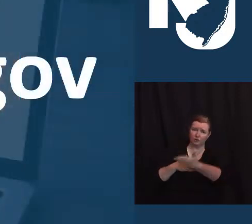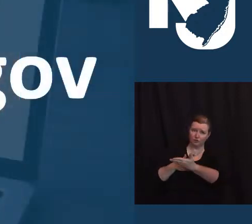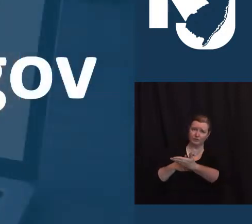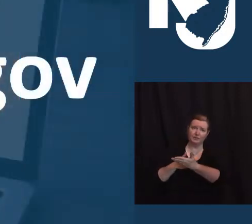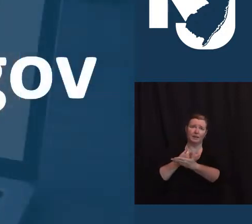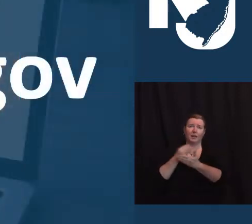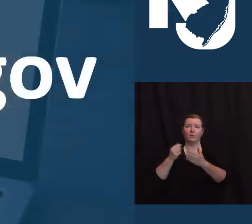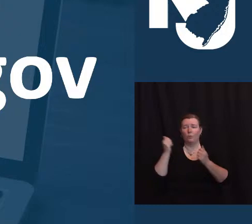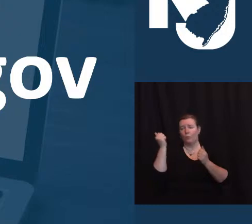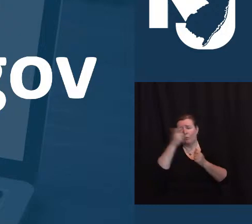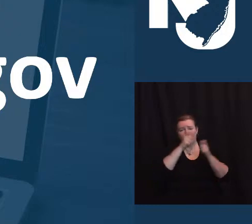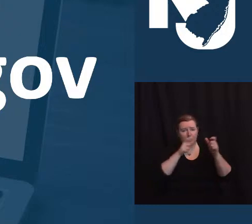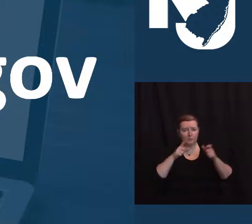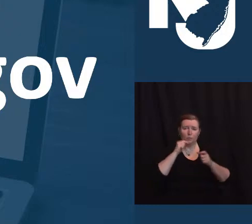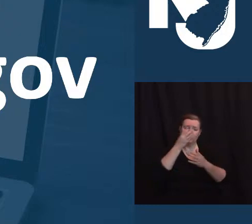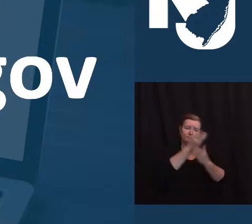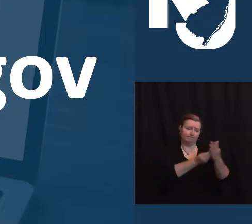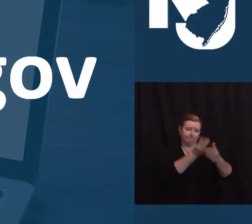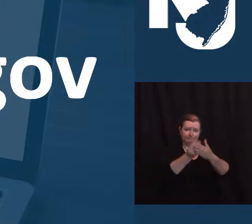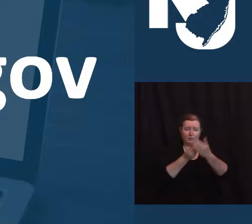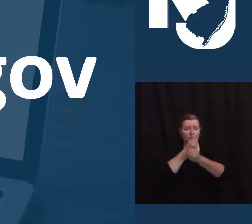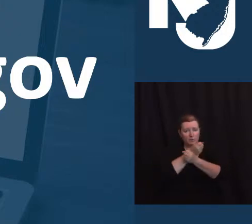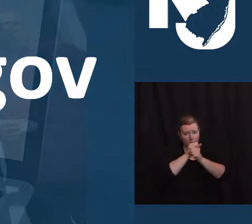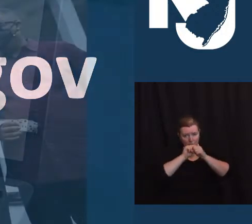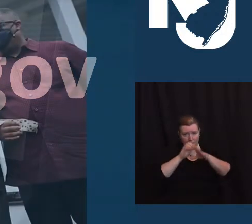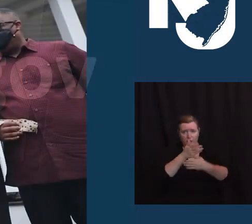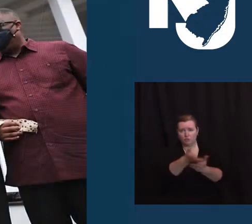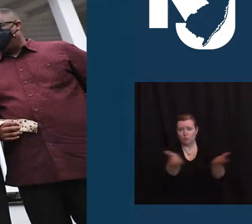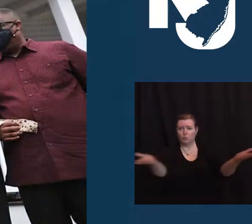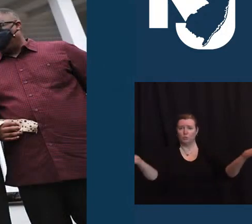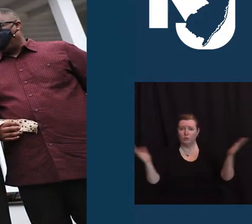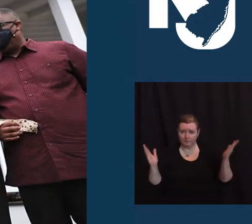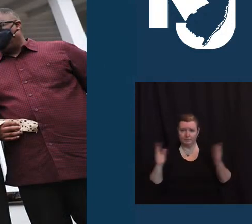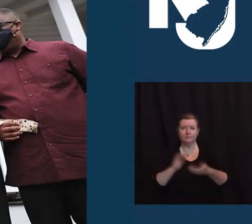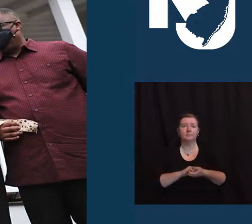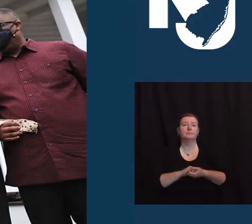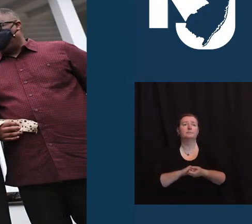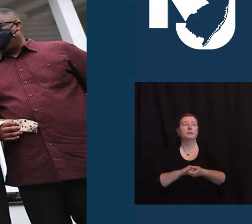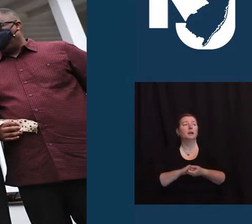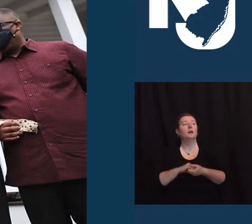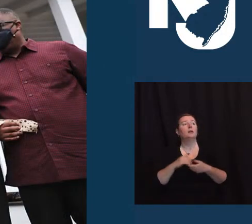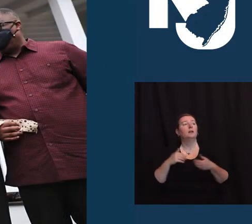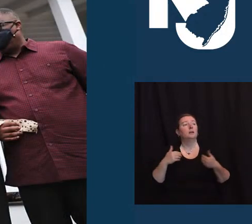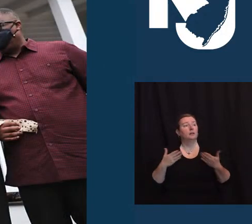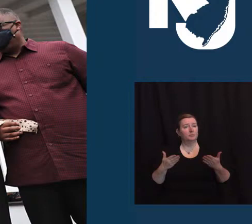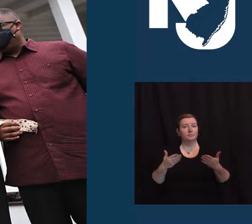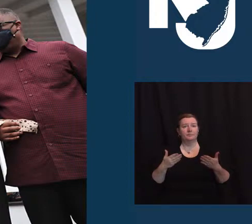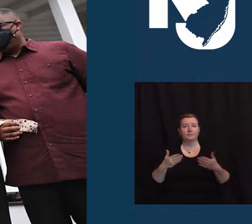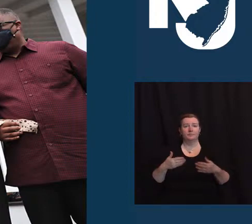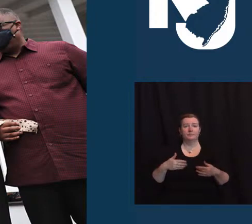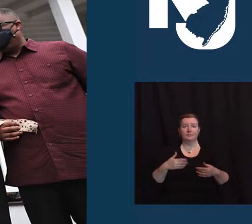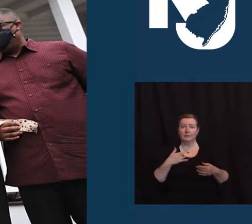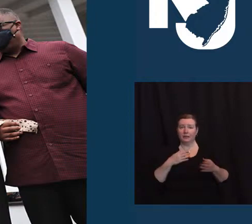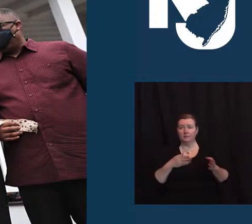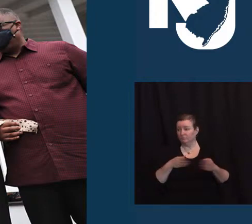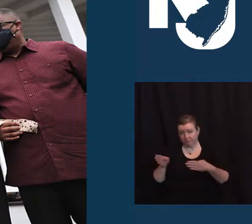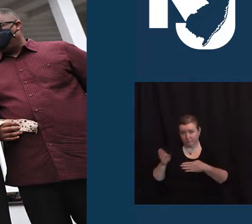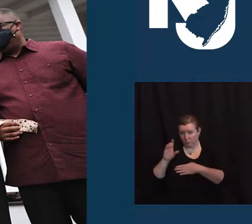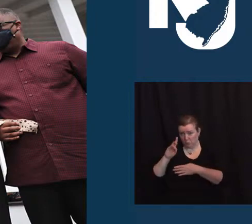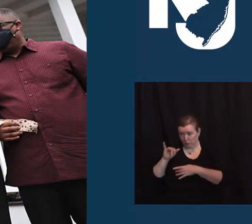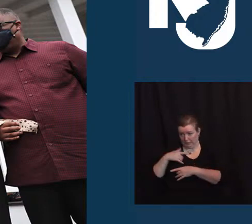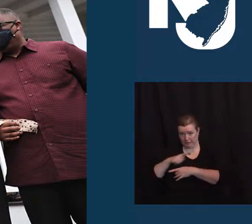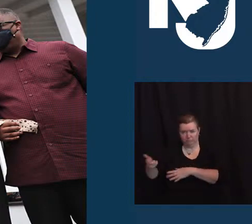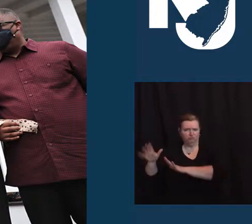have lost and their families. Now, before I turn things over first to Judy, then to Ed, and ultimately to Pat, I want to put